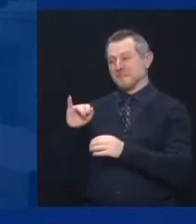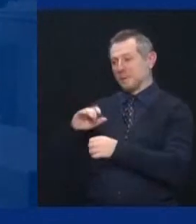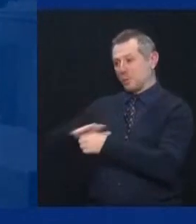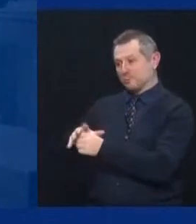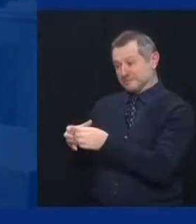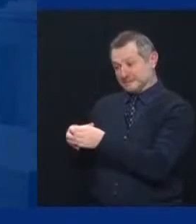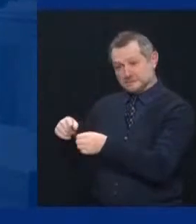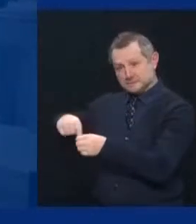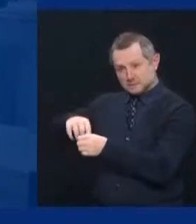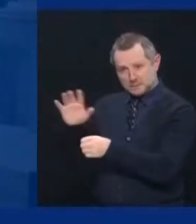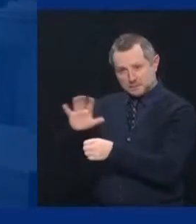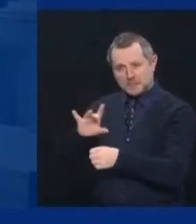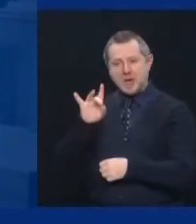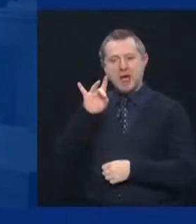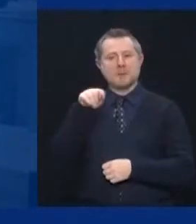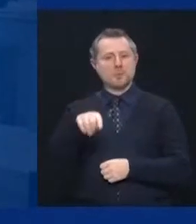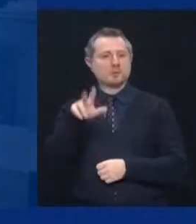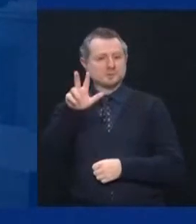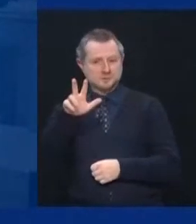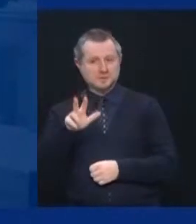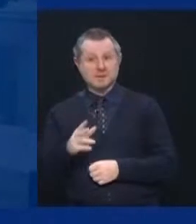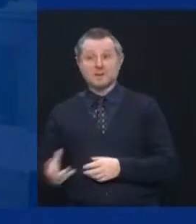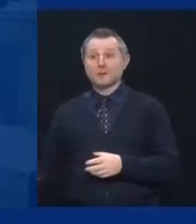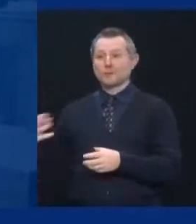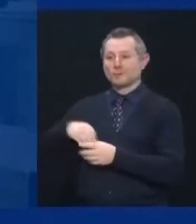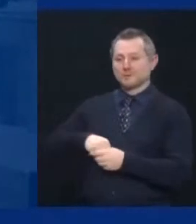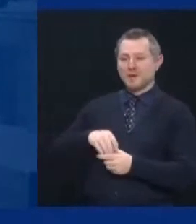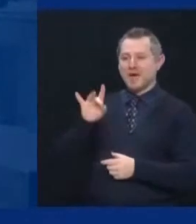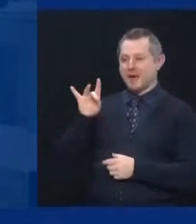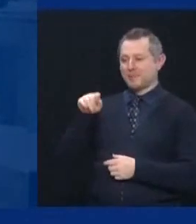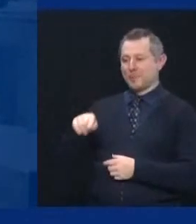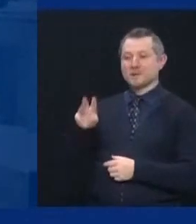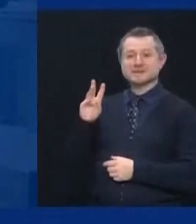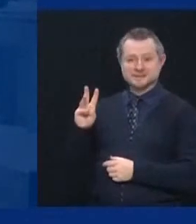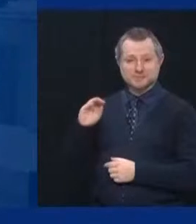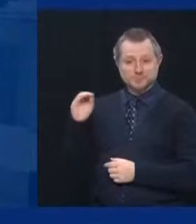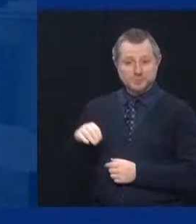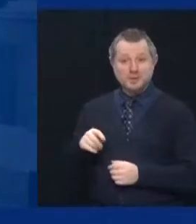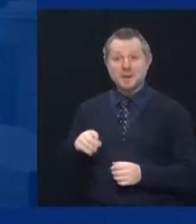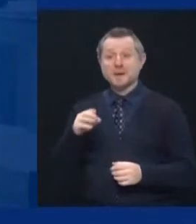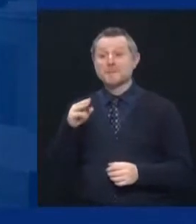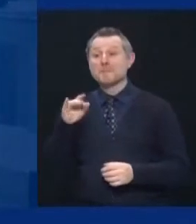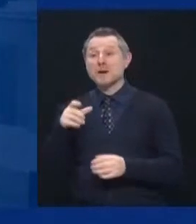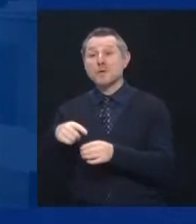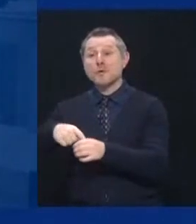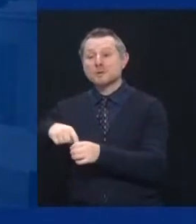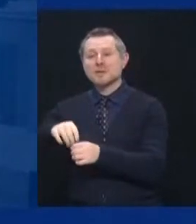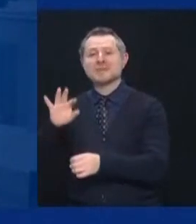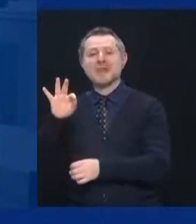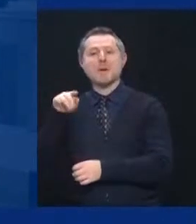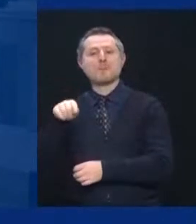with 8.66. Positivity in microclusters, 9.47. We did